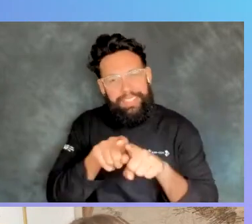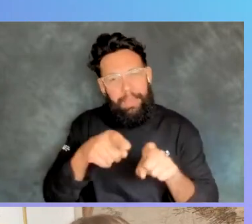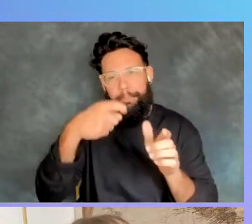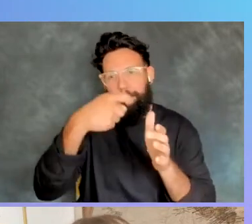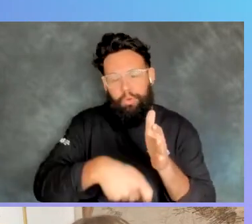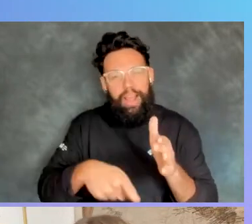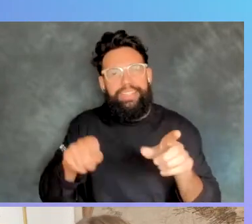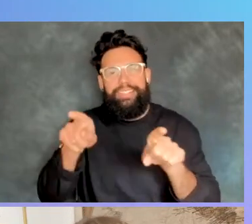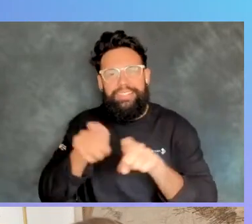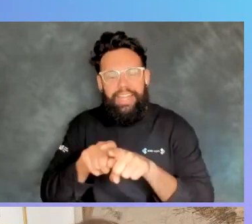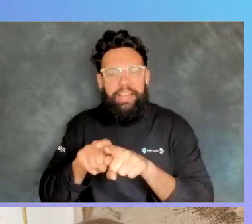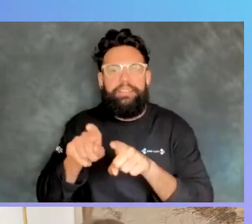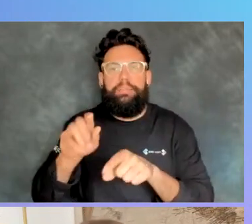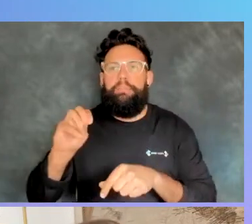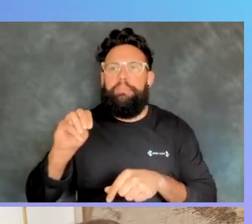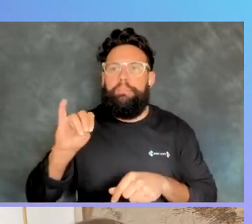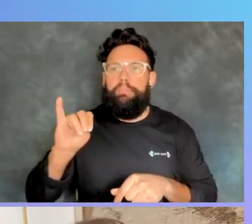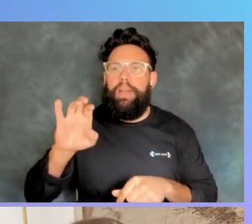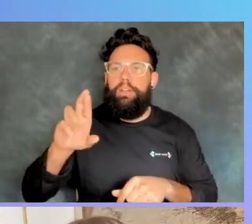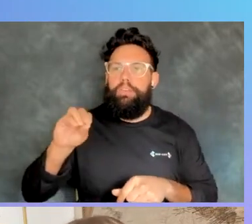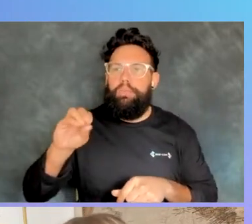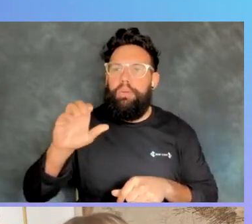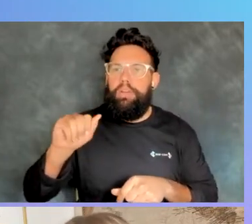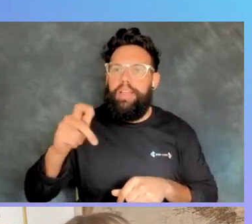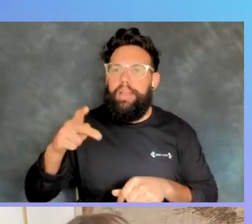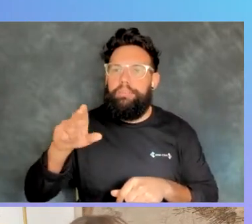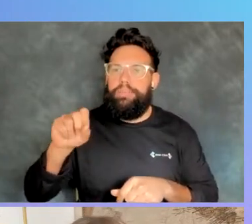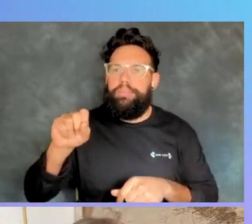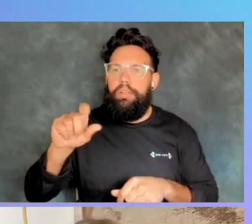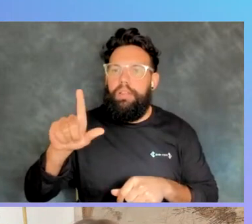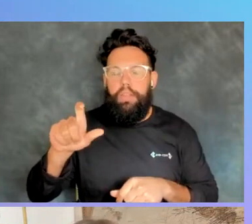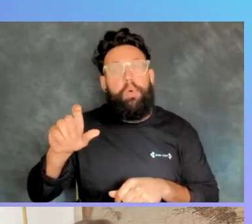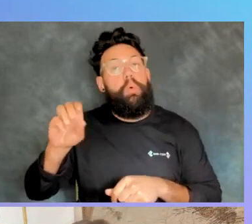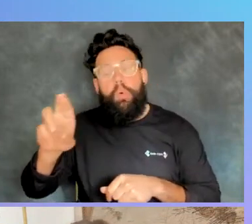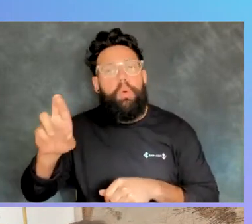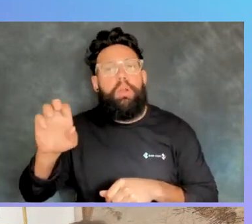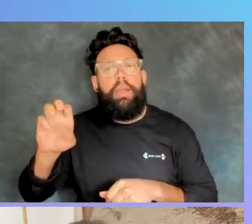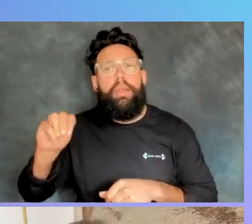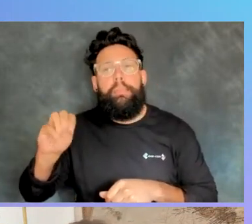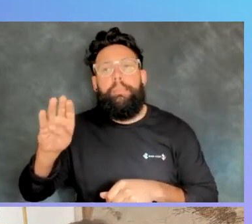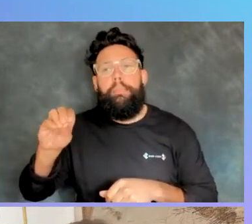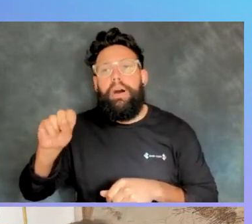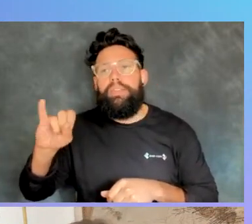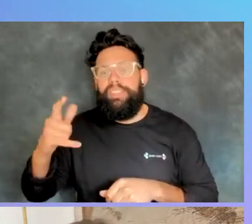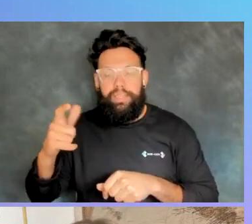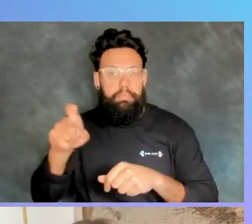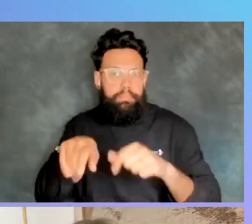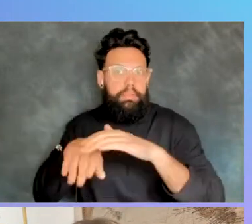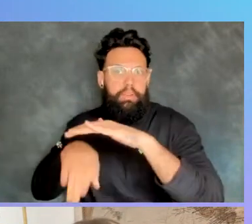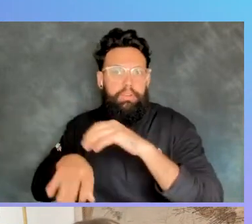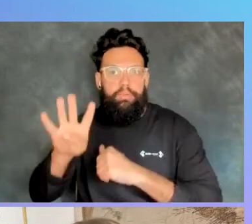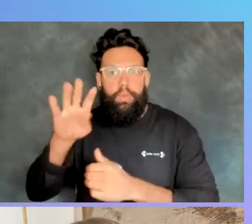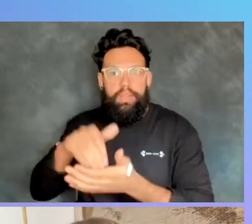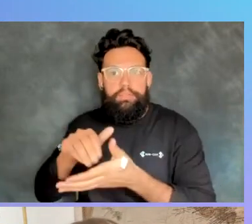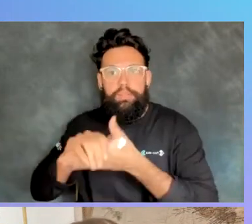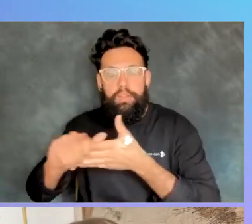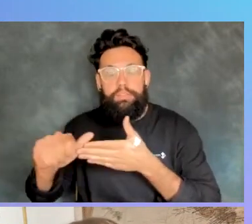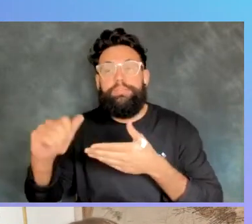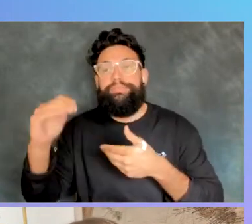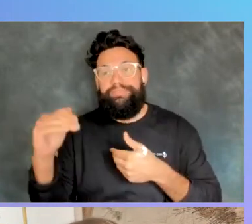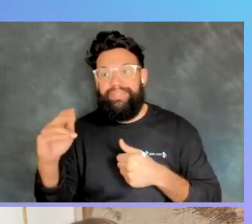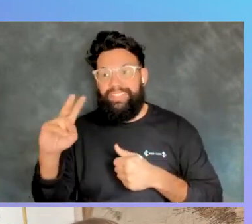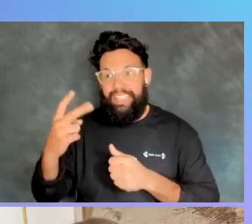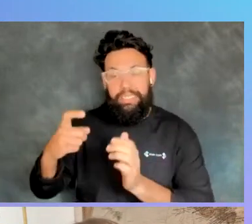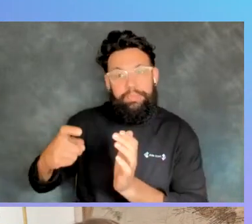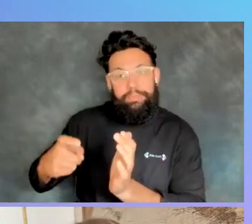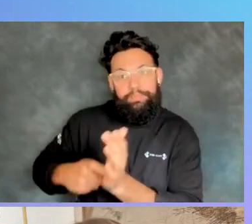microcapsule or embossing, which would be about like under $4,000. The second thing that needs to happen is that the equipment, the training,